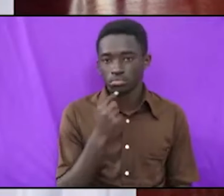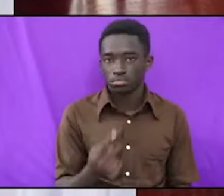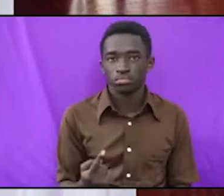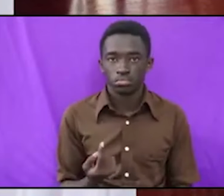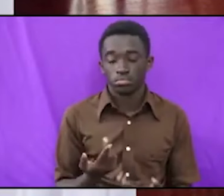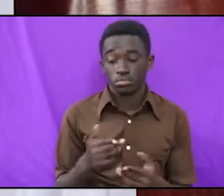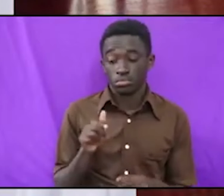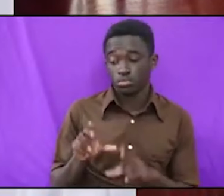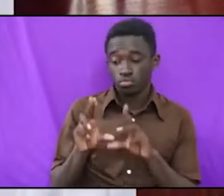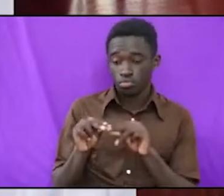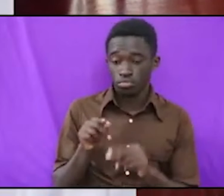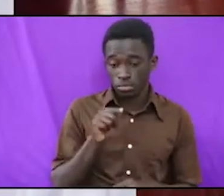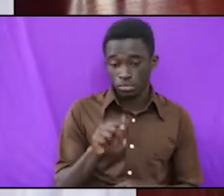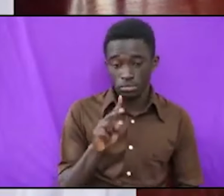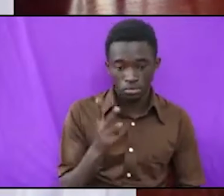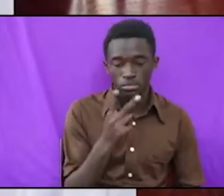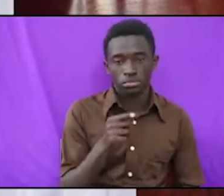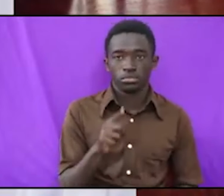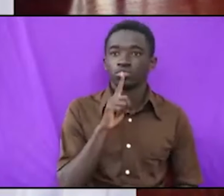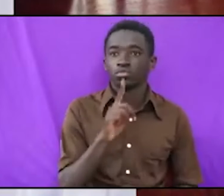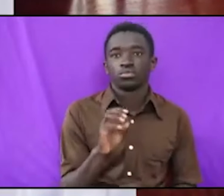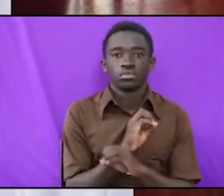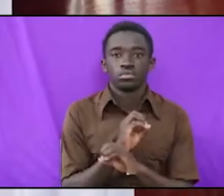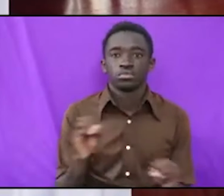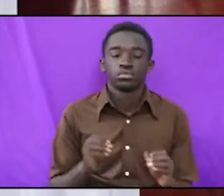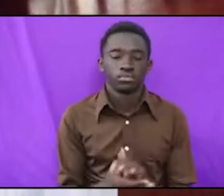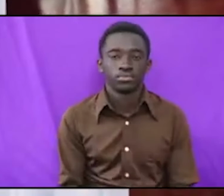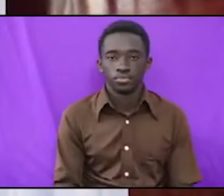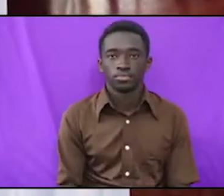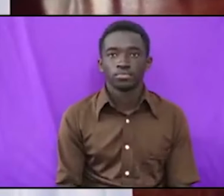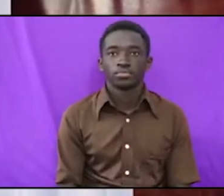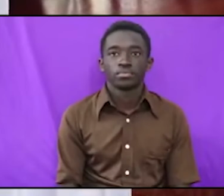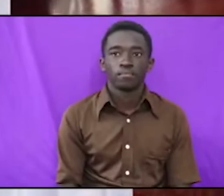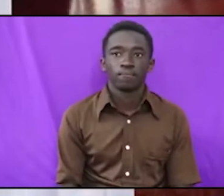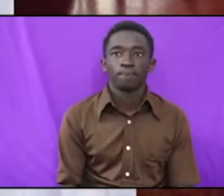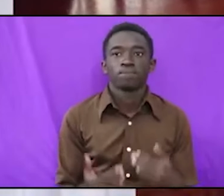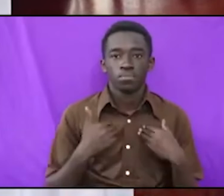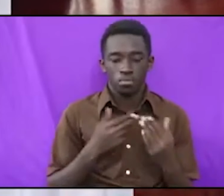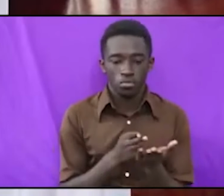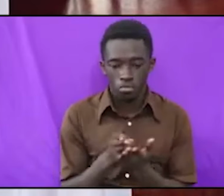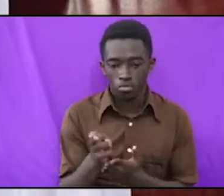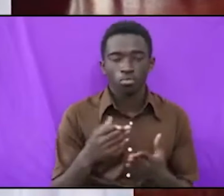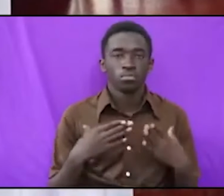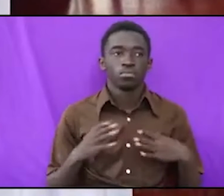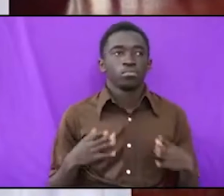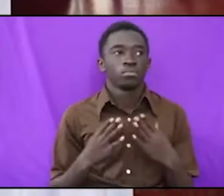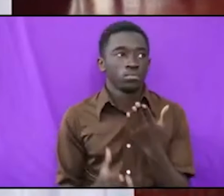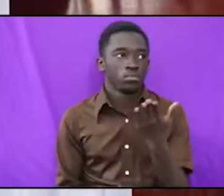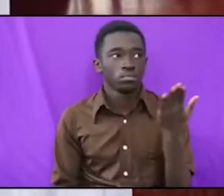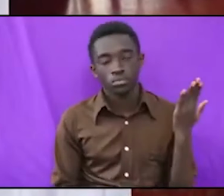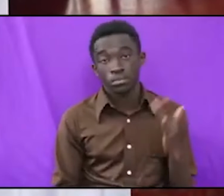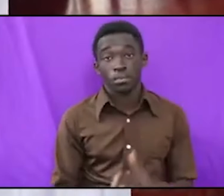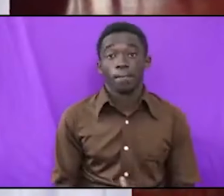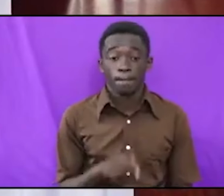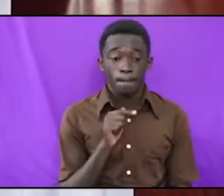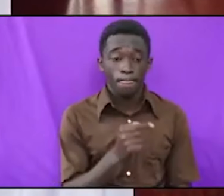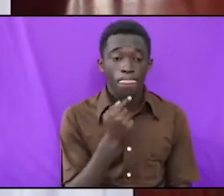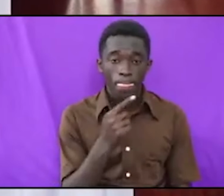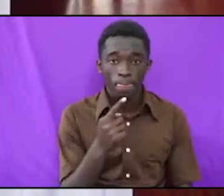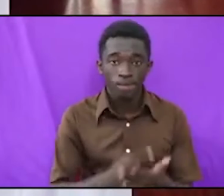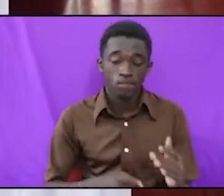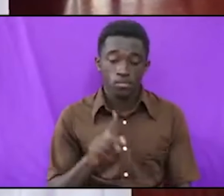second part, I'm not sure. Bwana asifiwe. There are honest people out there. So he said, the second